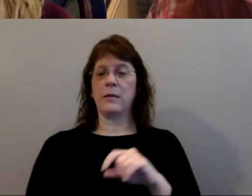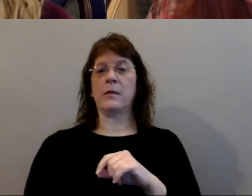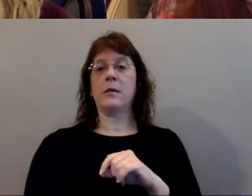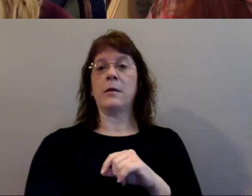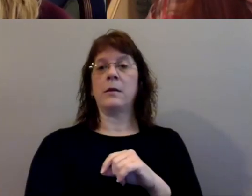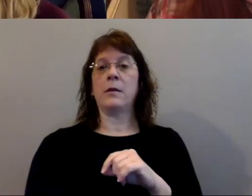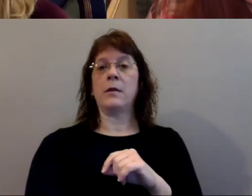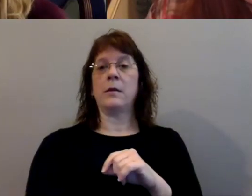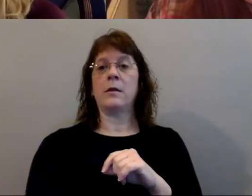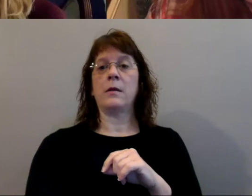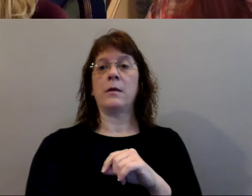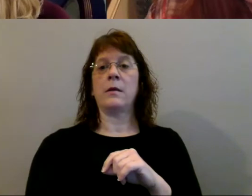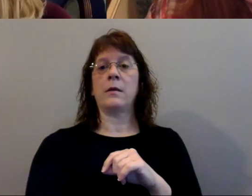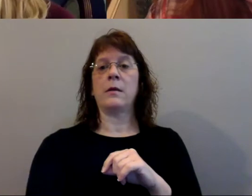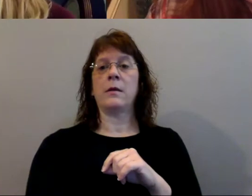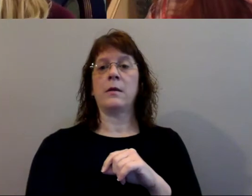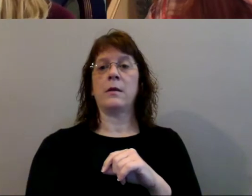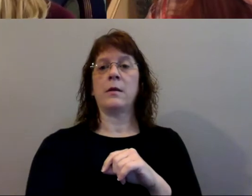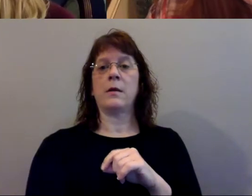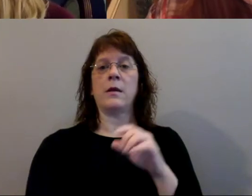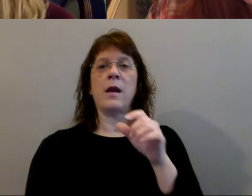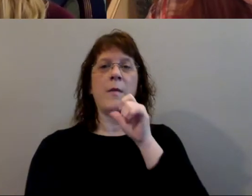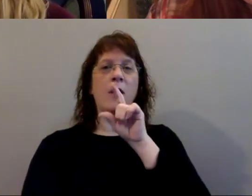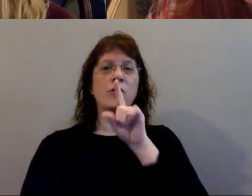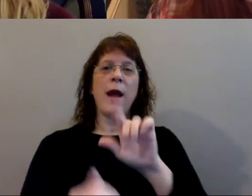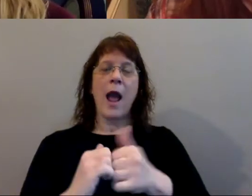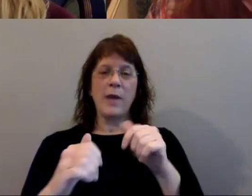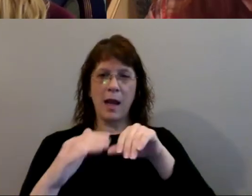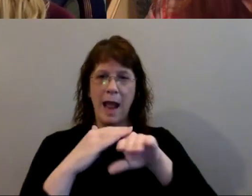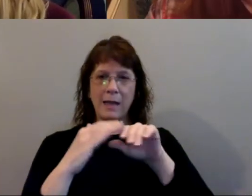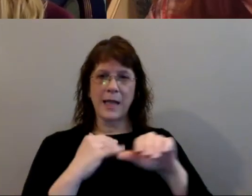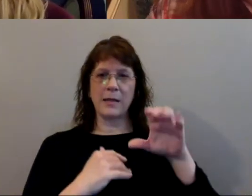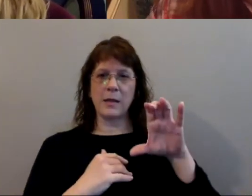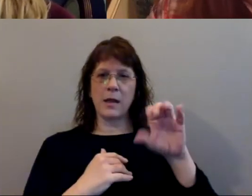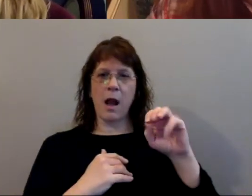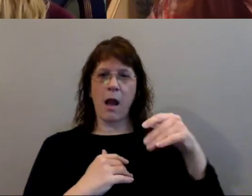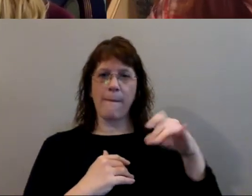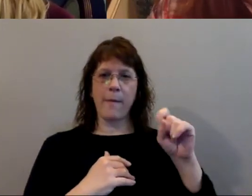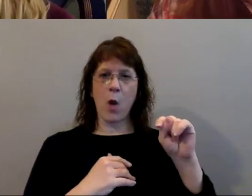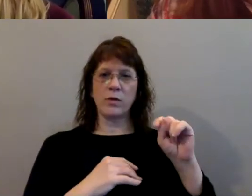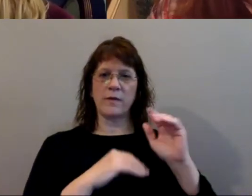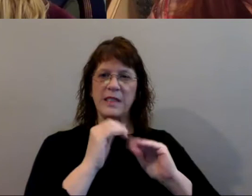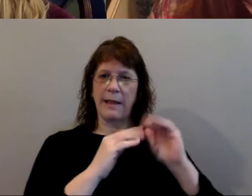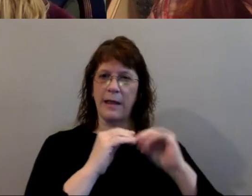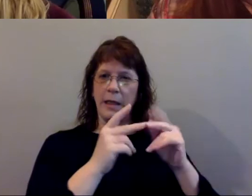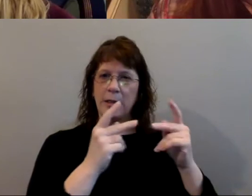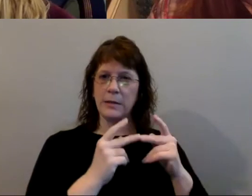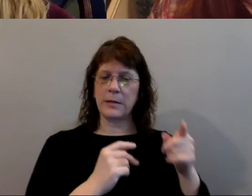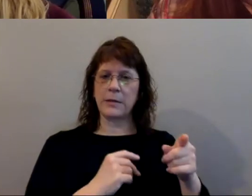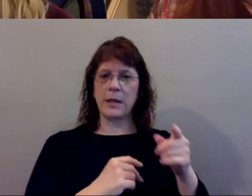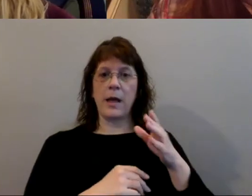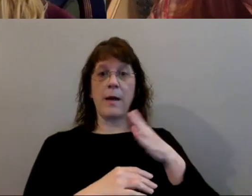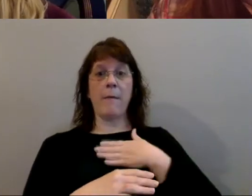I'm not entirely sure how you can access the compost facilities. I think in a lot of cases, like at my institution, we